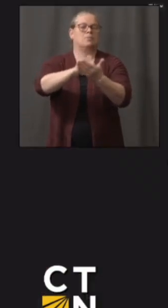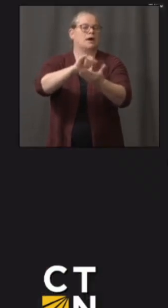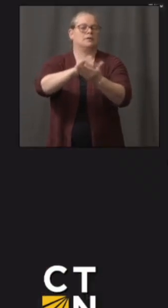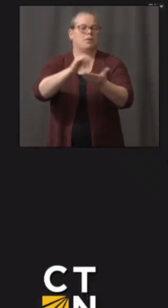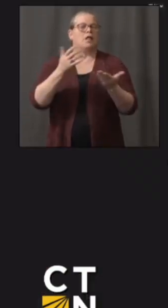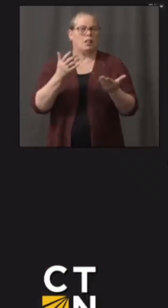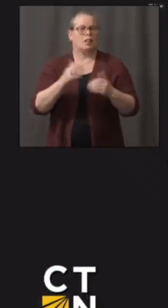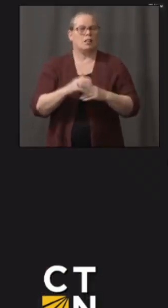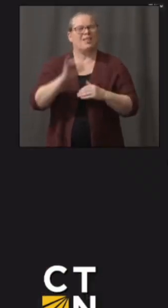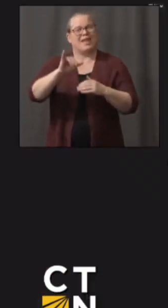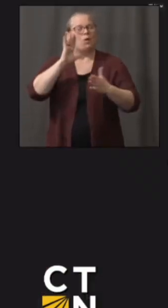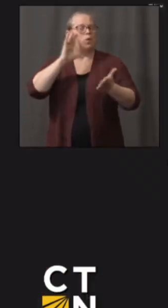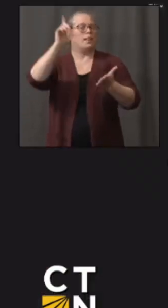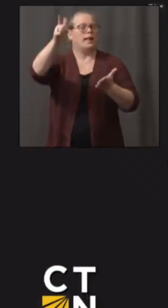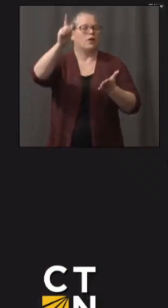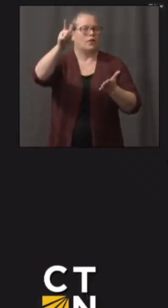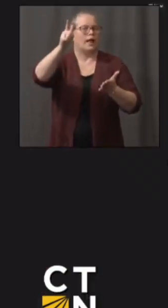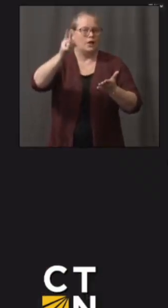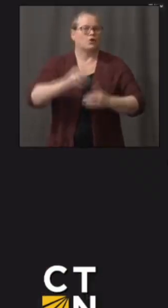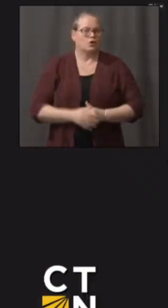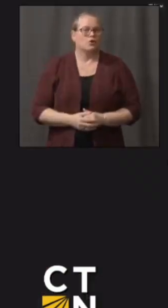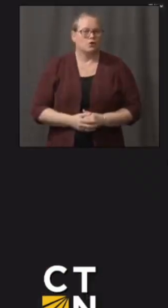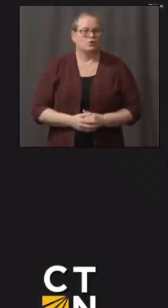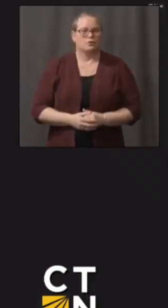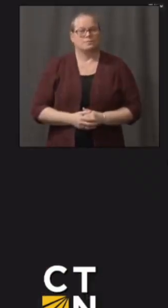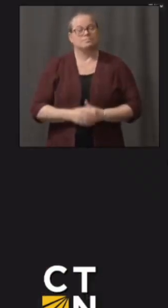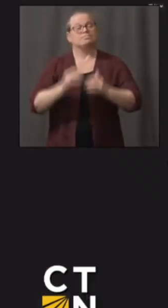The Connecticut Mirror.